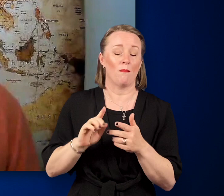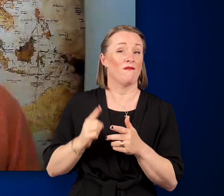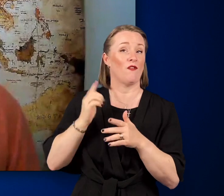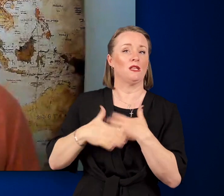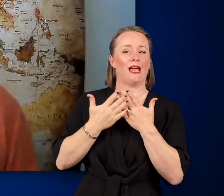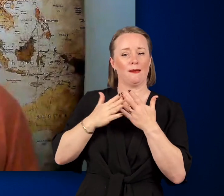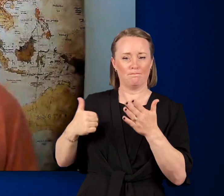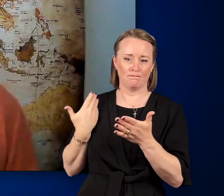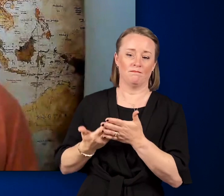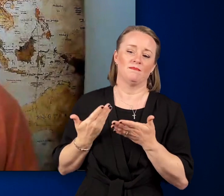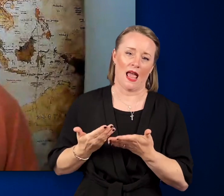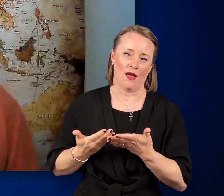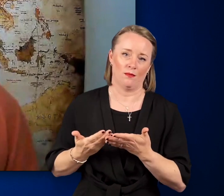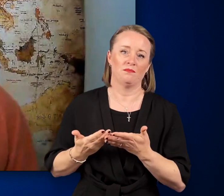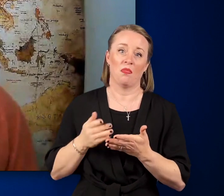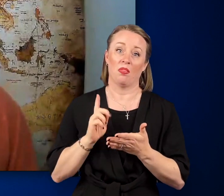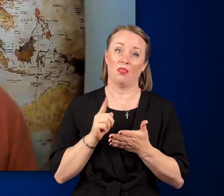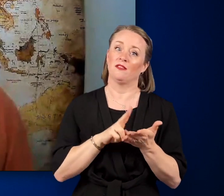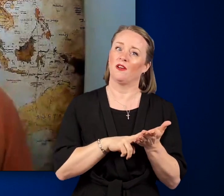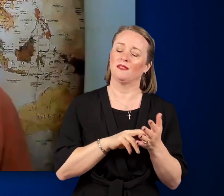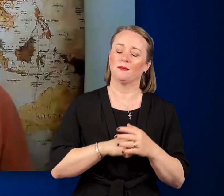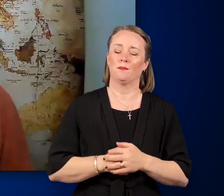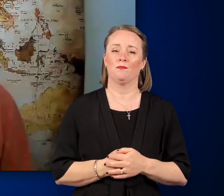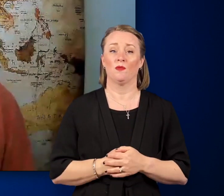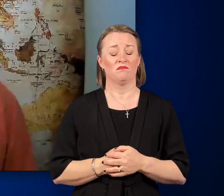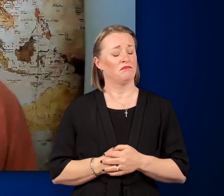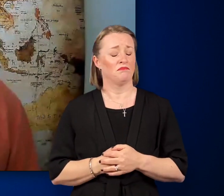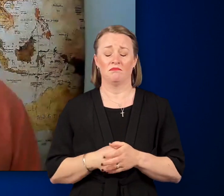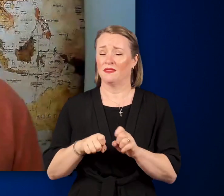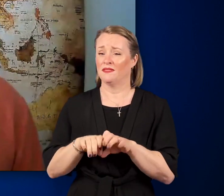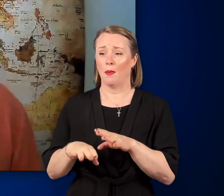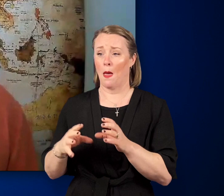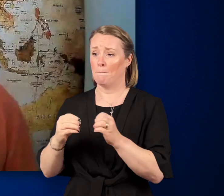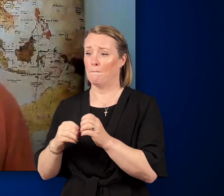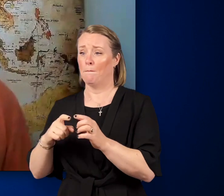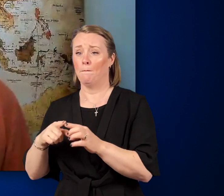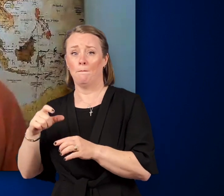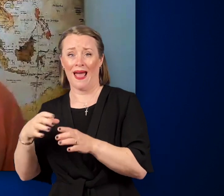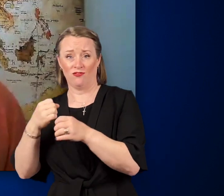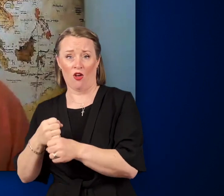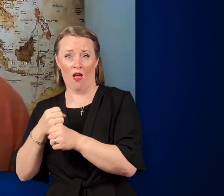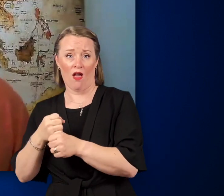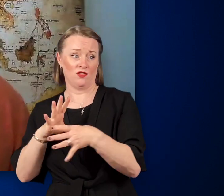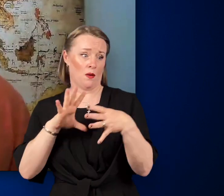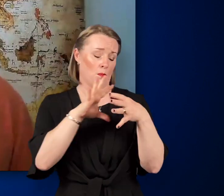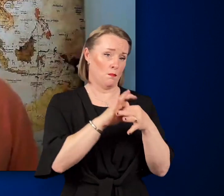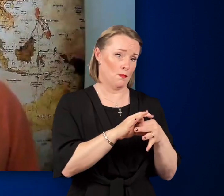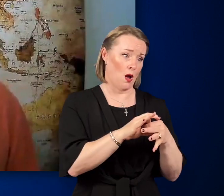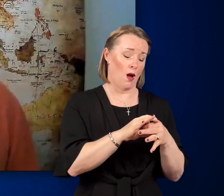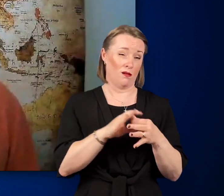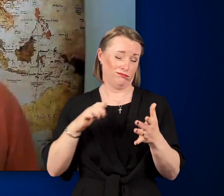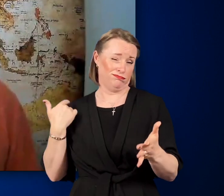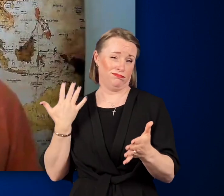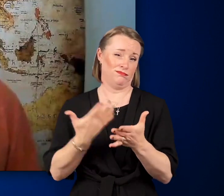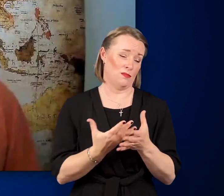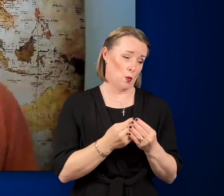until now. You know, over the years, BEC has journeyed with us in our ministry in Burkina, and many of you